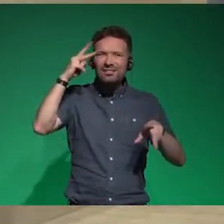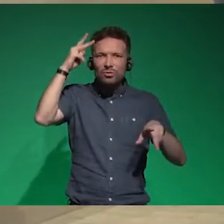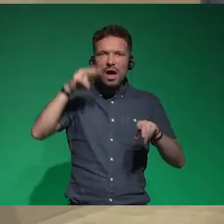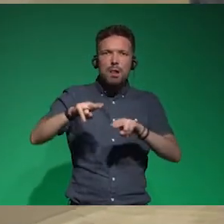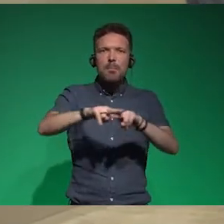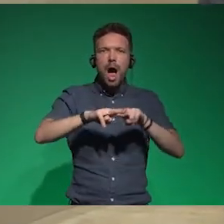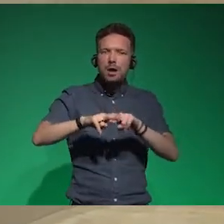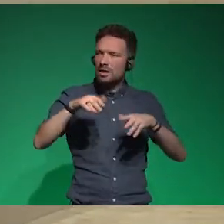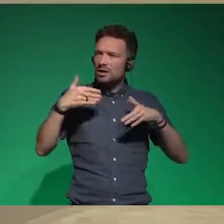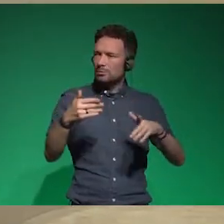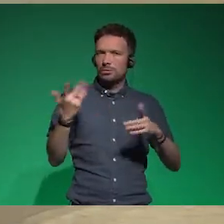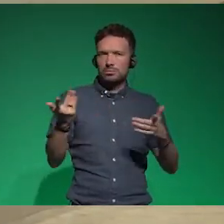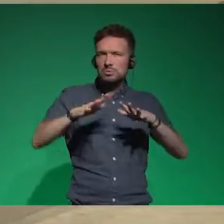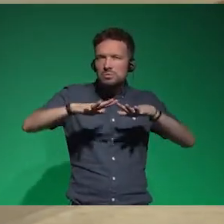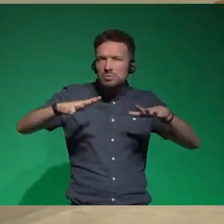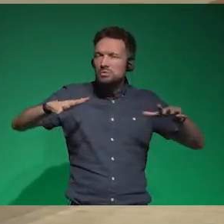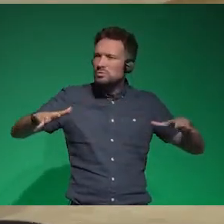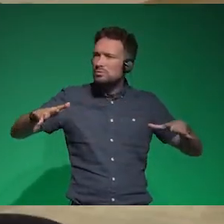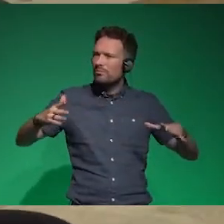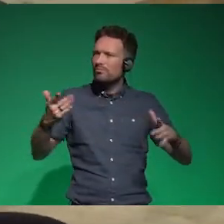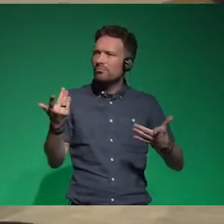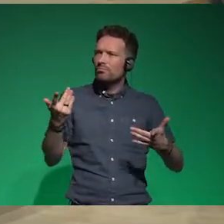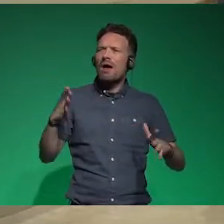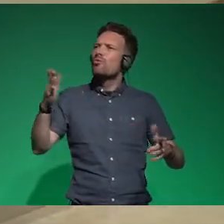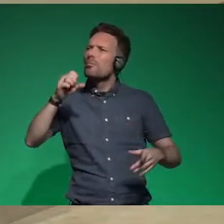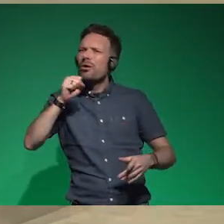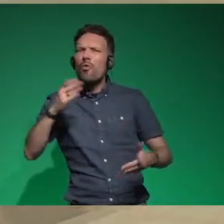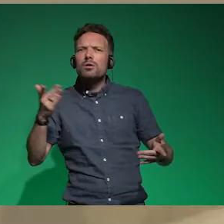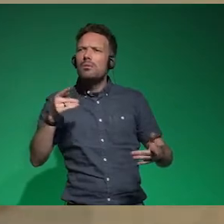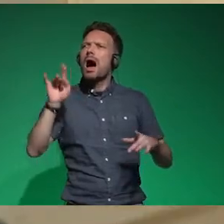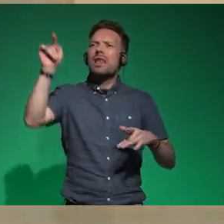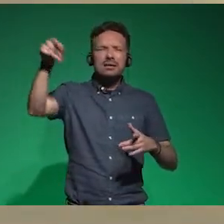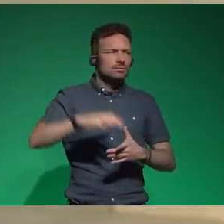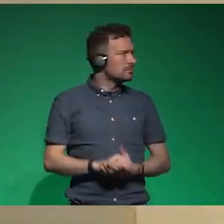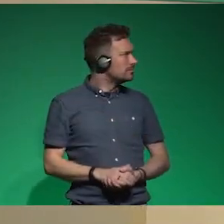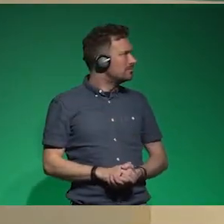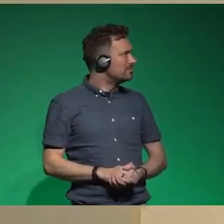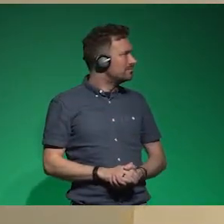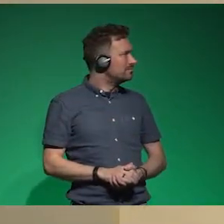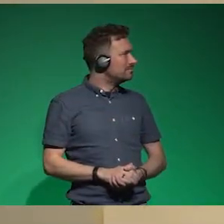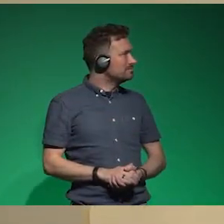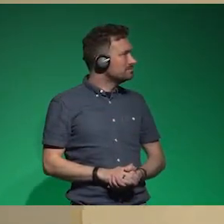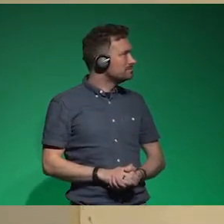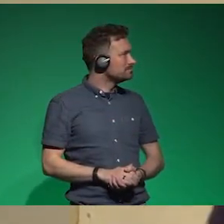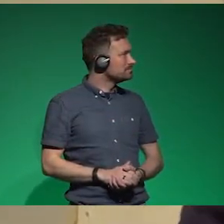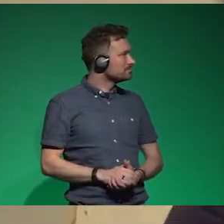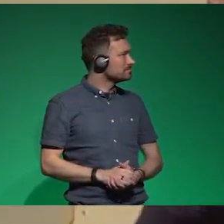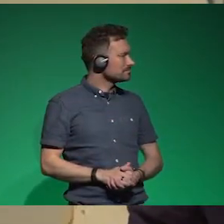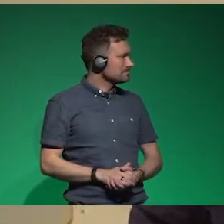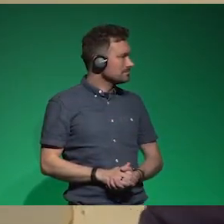There's a microphone. Yeah, Ariska. Yeah, this is something that happening throughout the archipelago Indonesia.